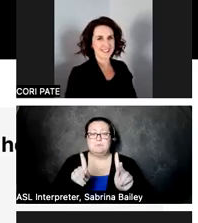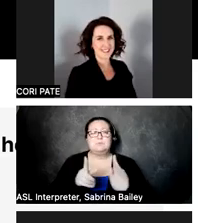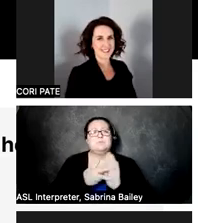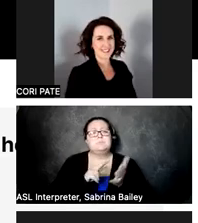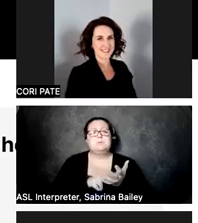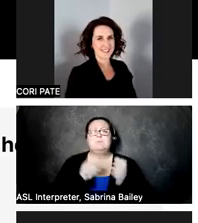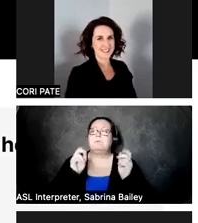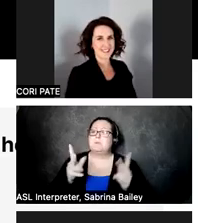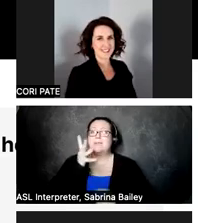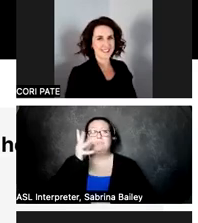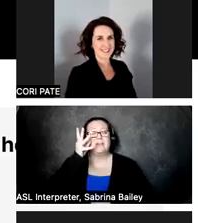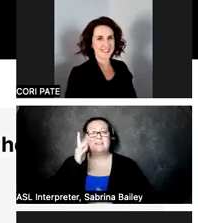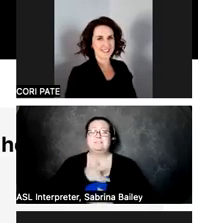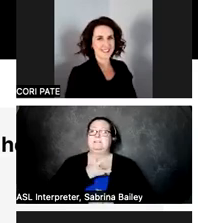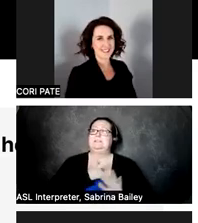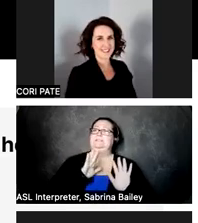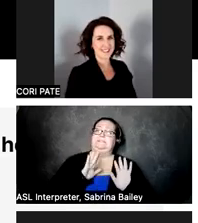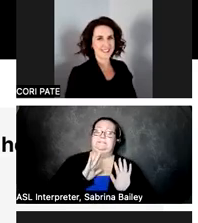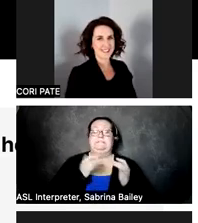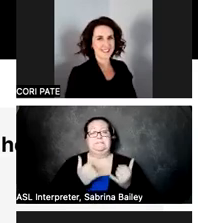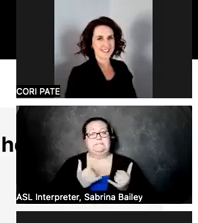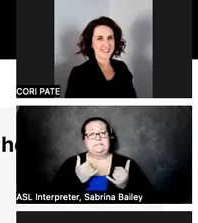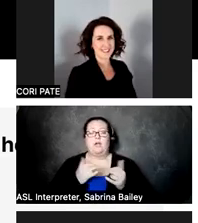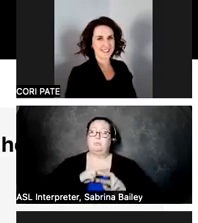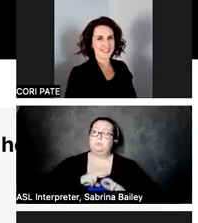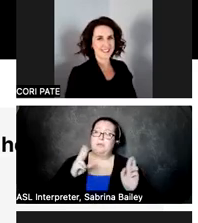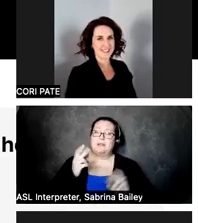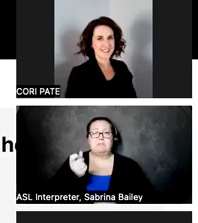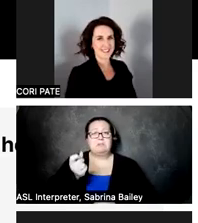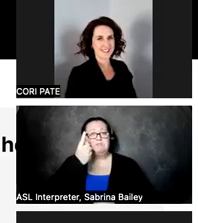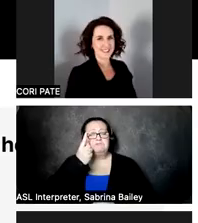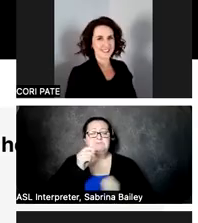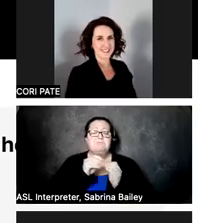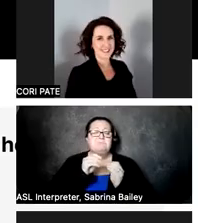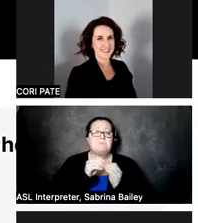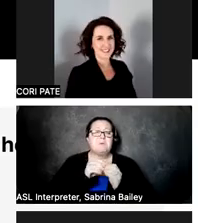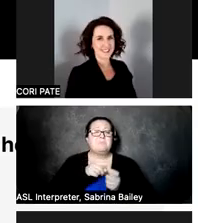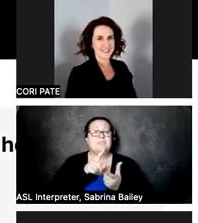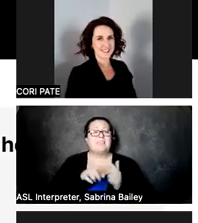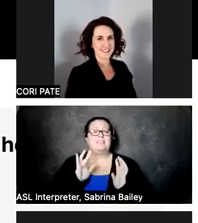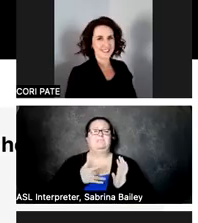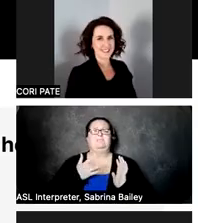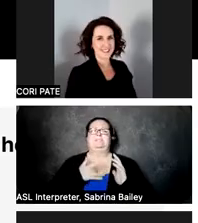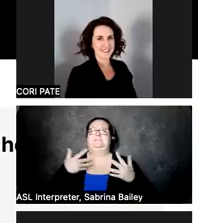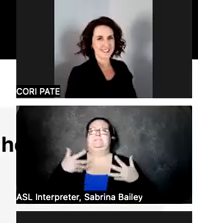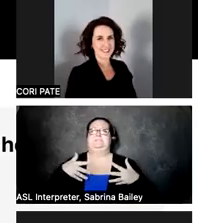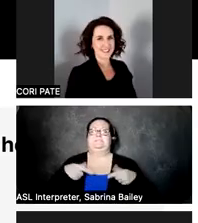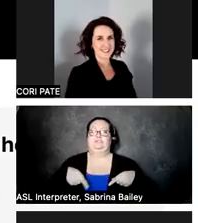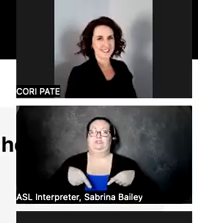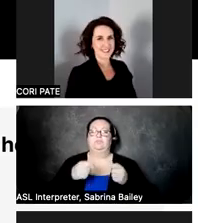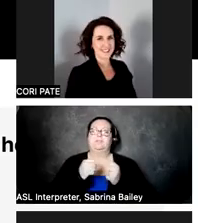okay, parents, maybe now they're on board, they're understanding a little more, but they're a little nervous, a little